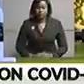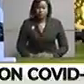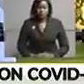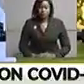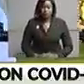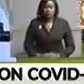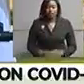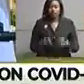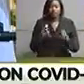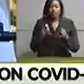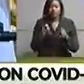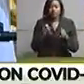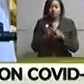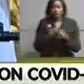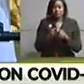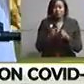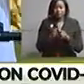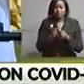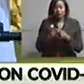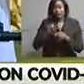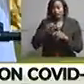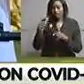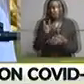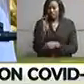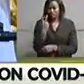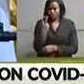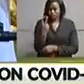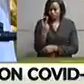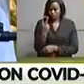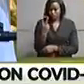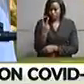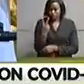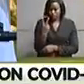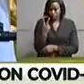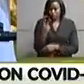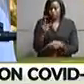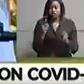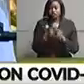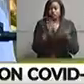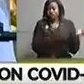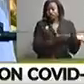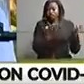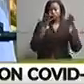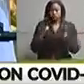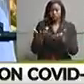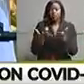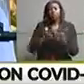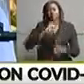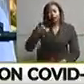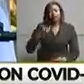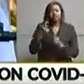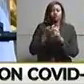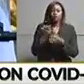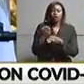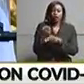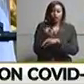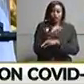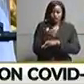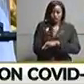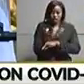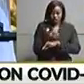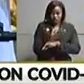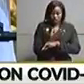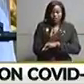And then there are two who are being brought back from Kayunga. And